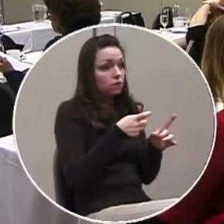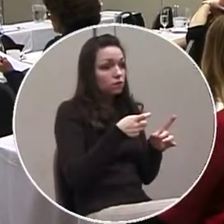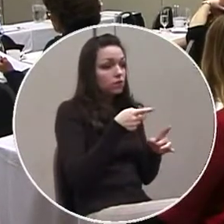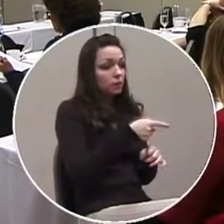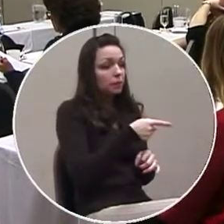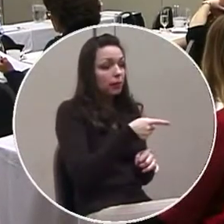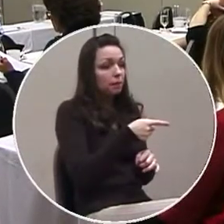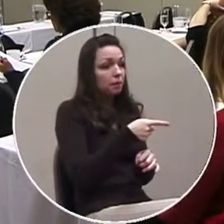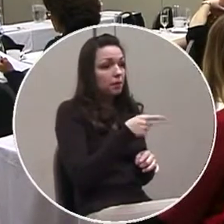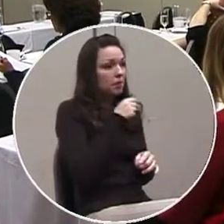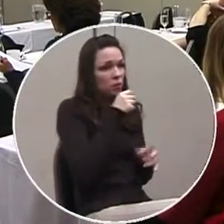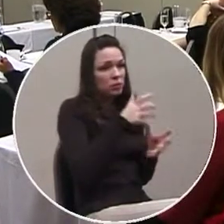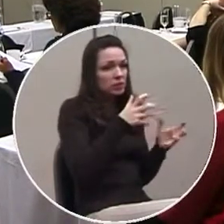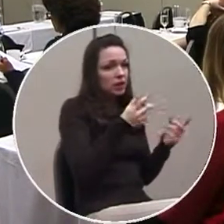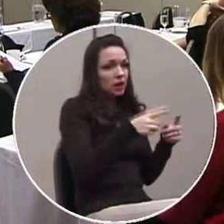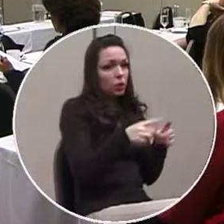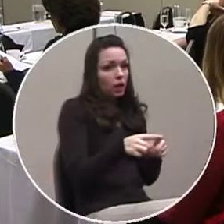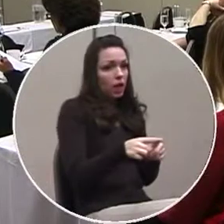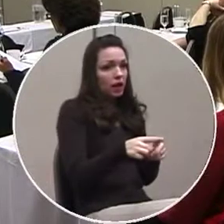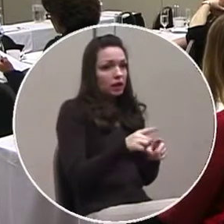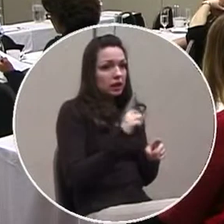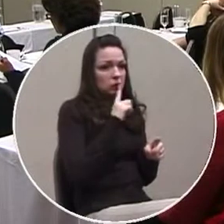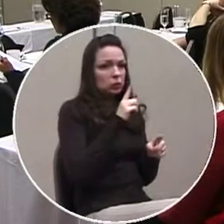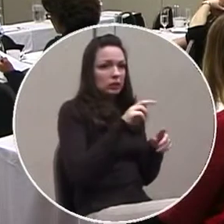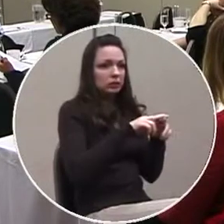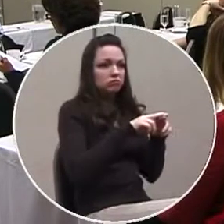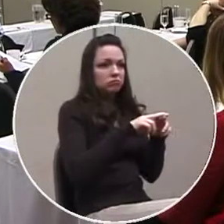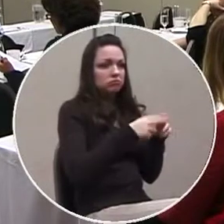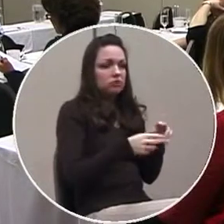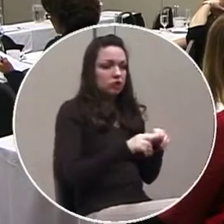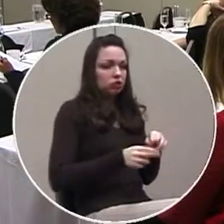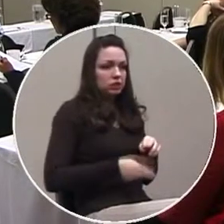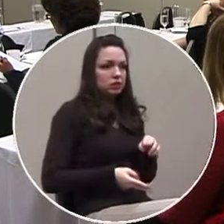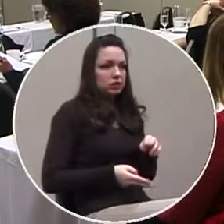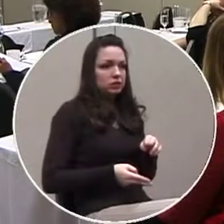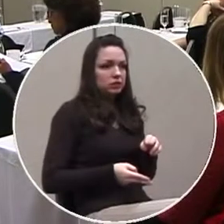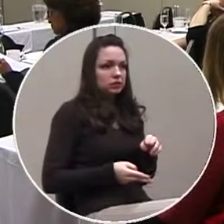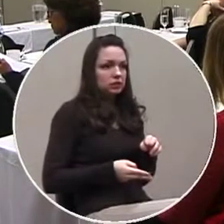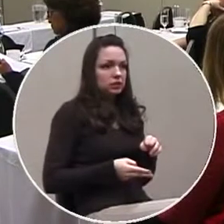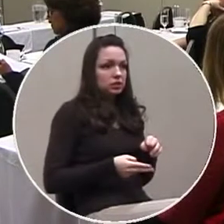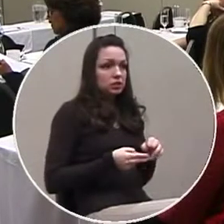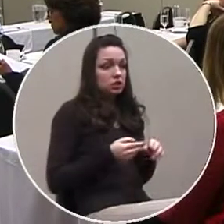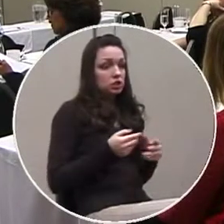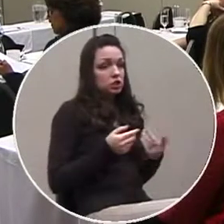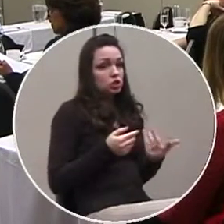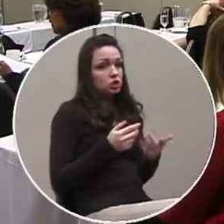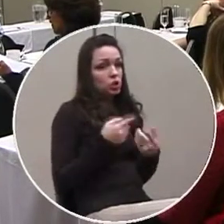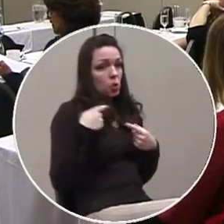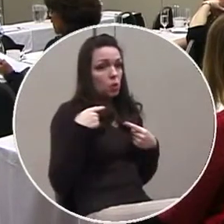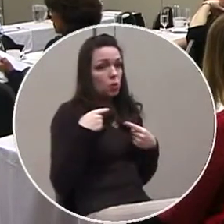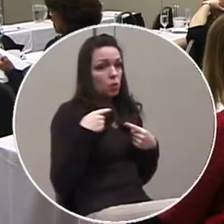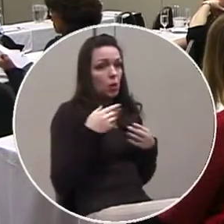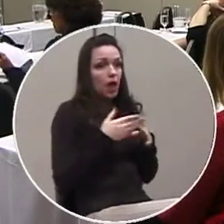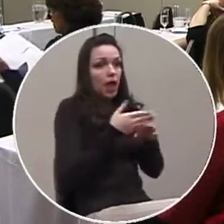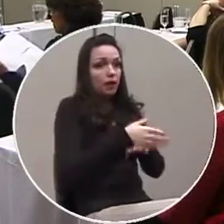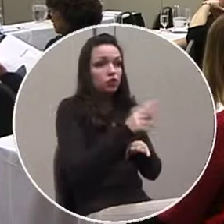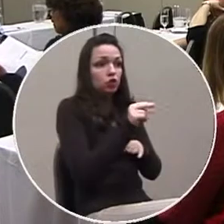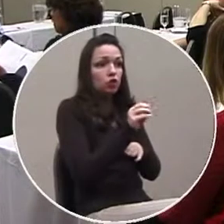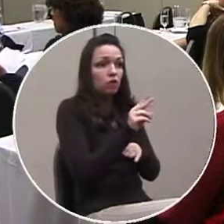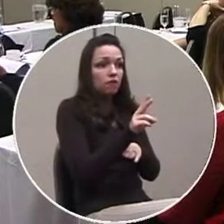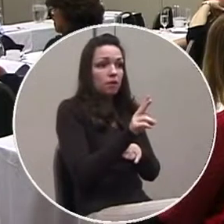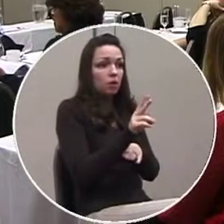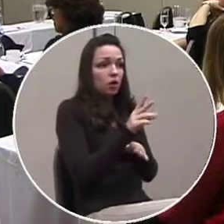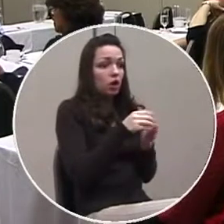wasn't much going on, and it was decreasing for some reason. So in the meantime, after November, when a student changed